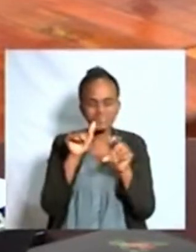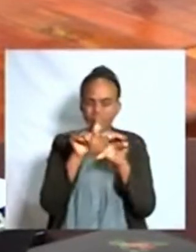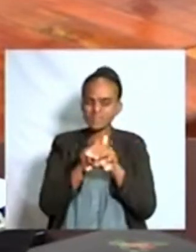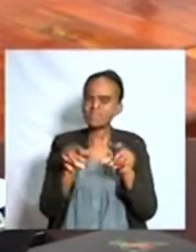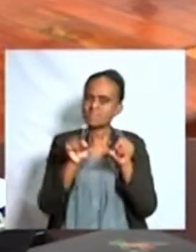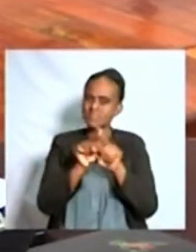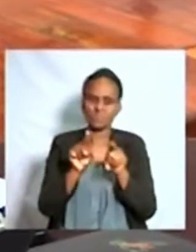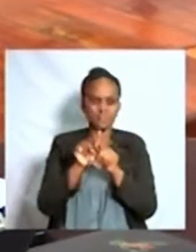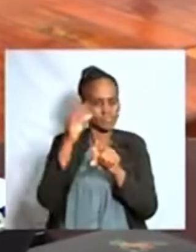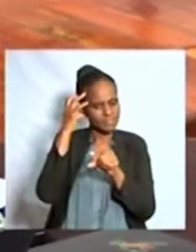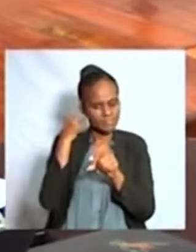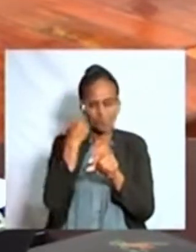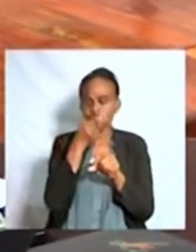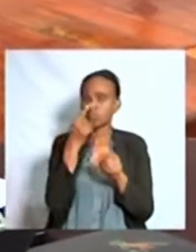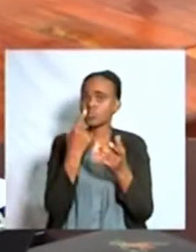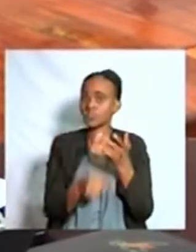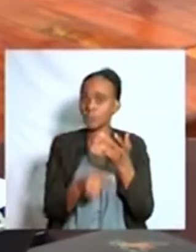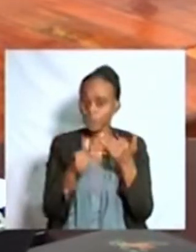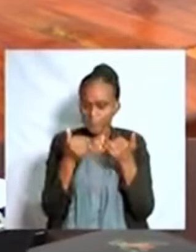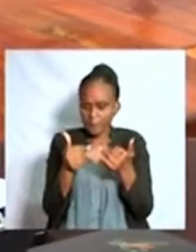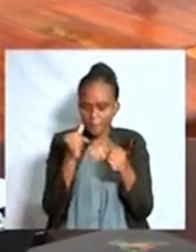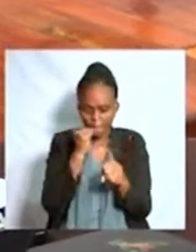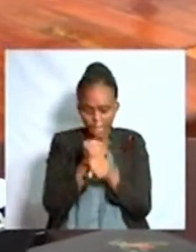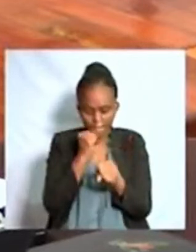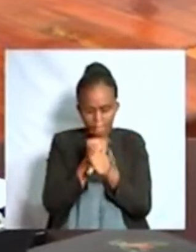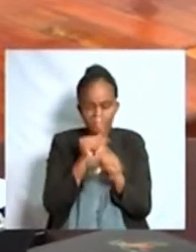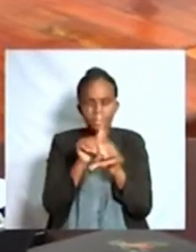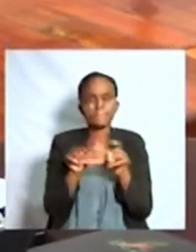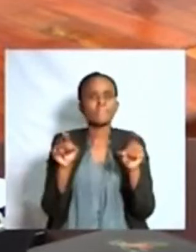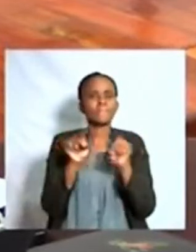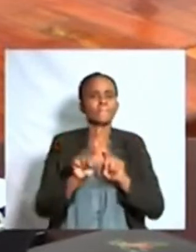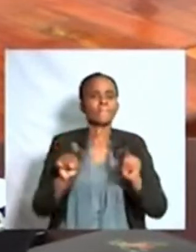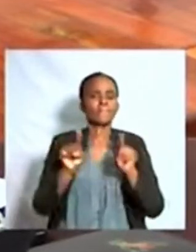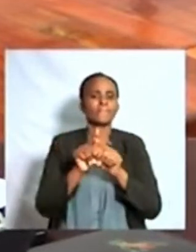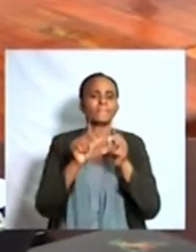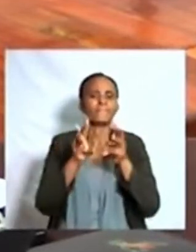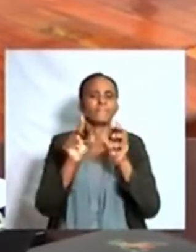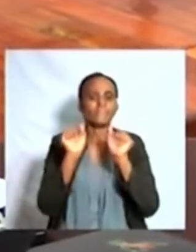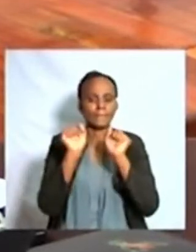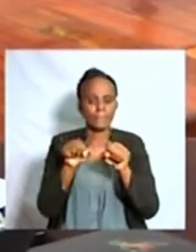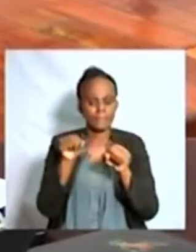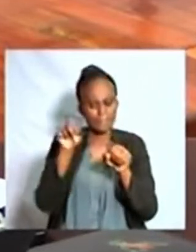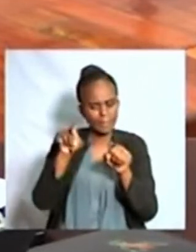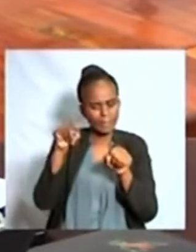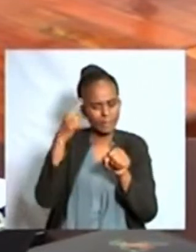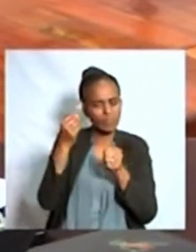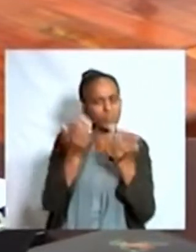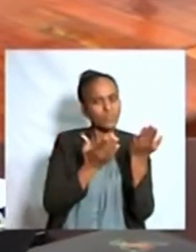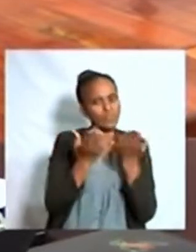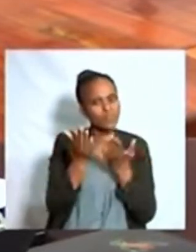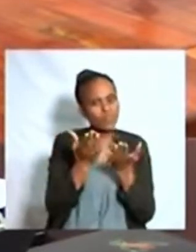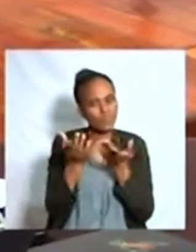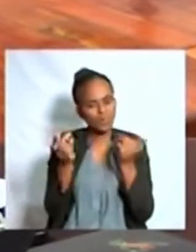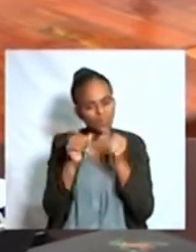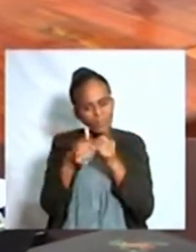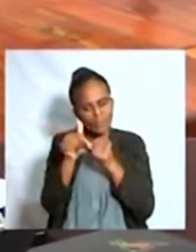officers who are operating in similar portfolio and are able to meet the demand for services as and when they